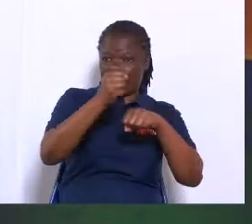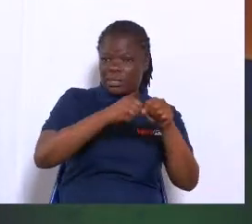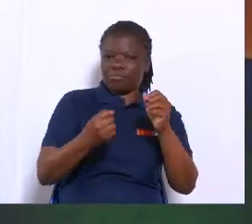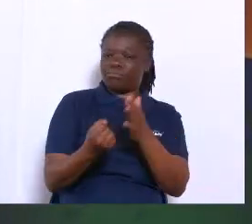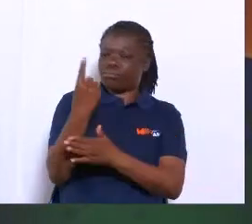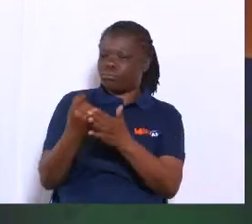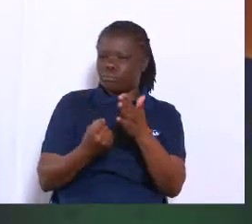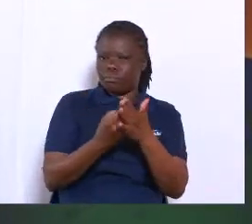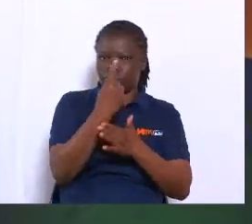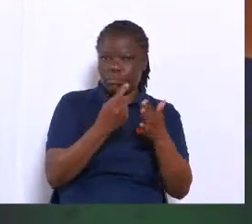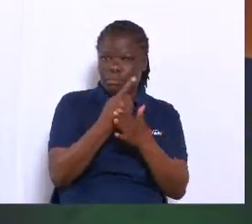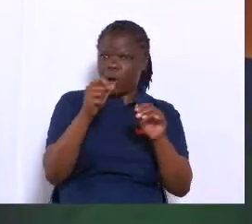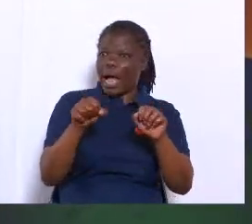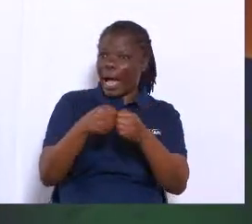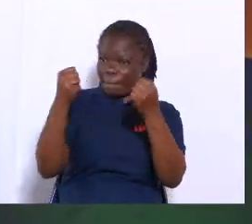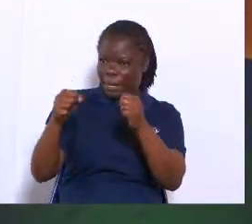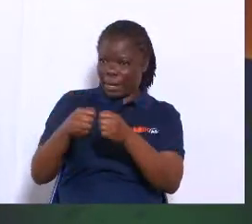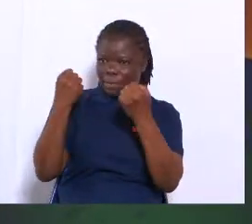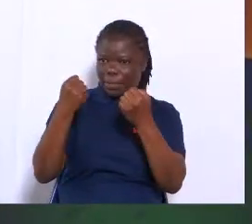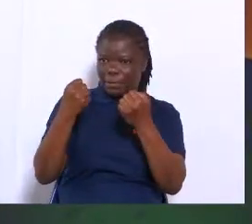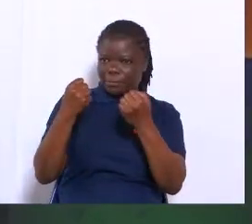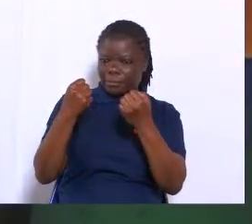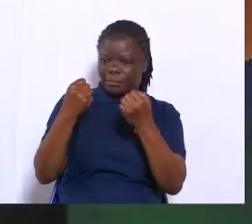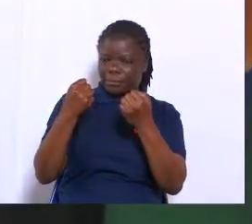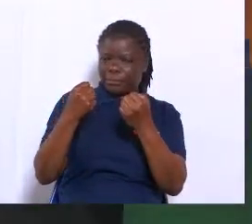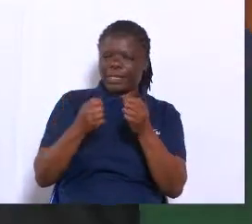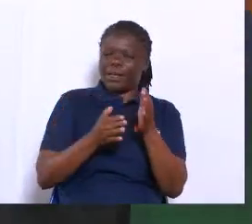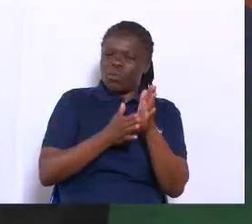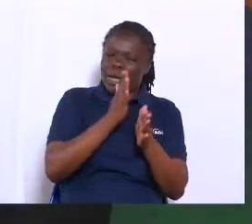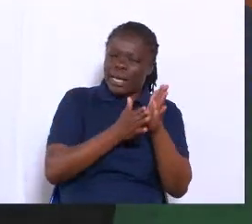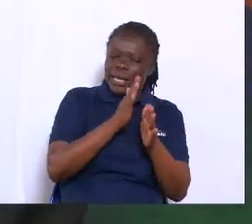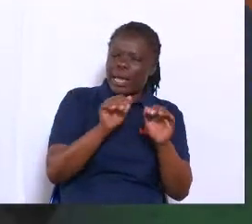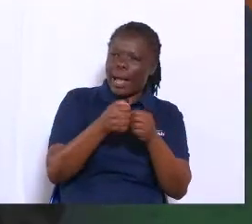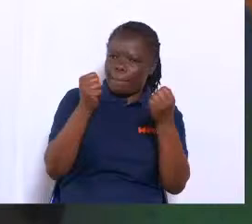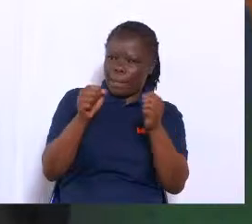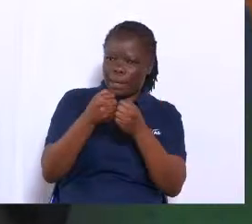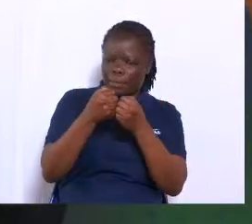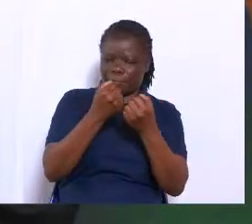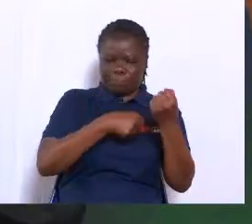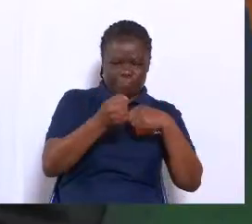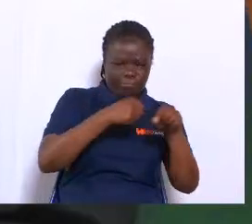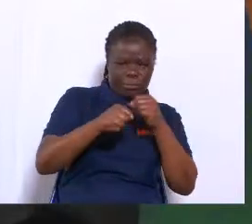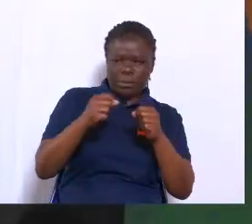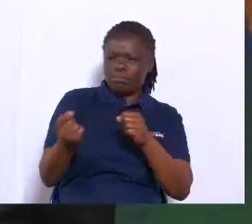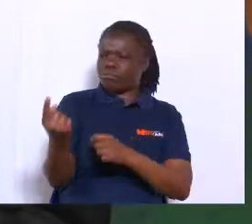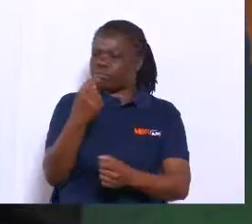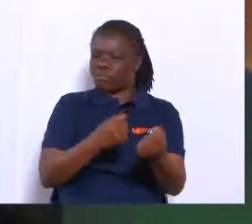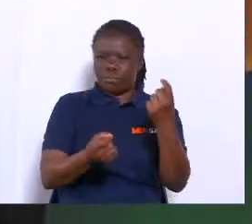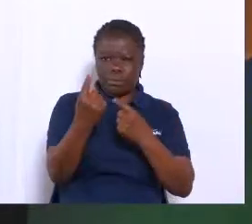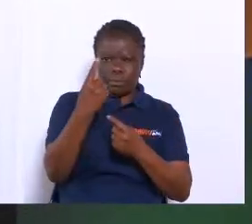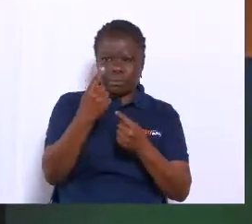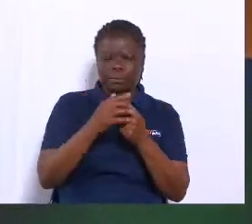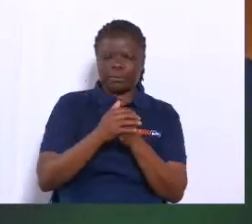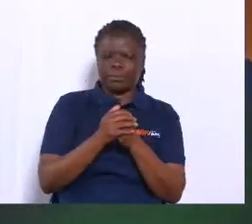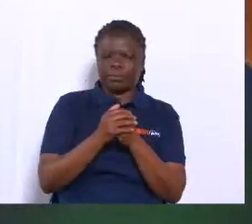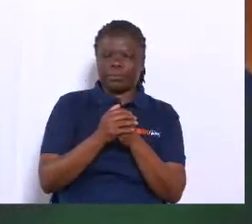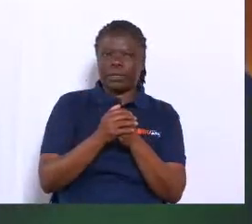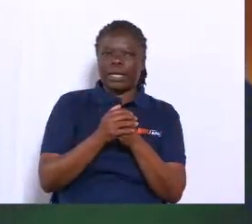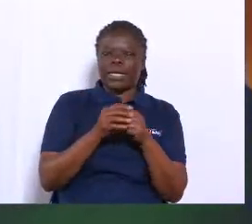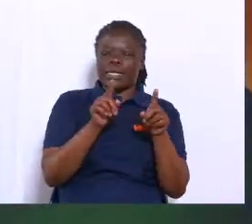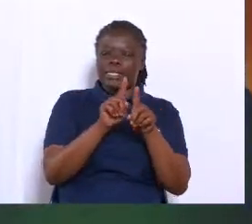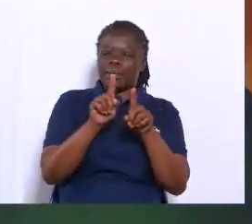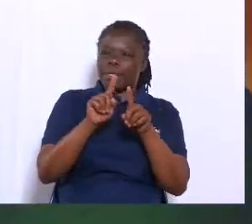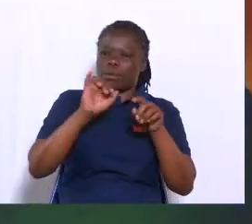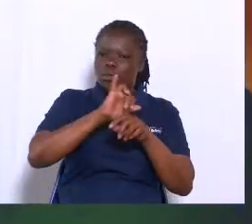rapidly. The final events will come so quickly. The final events will come so swiftly that even the